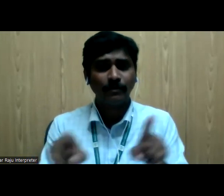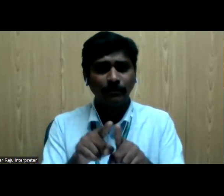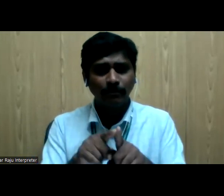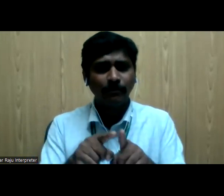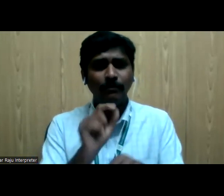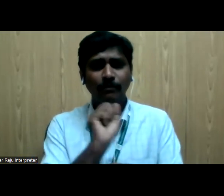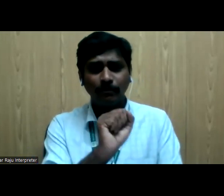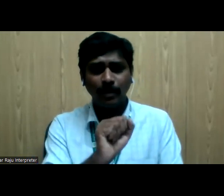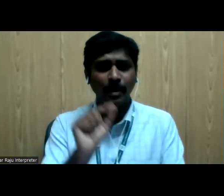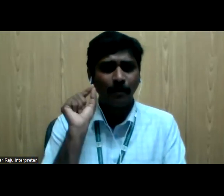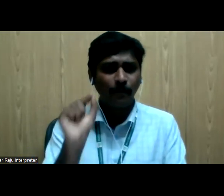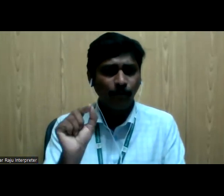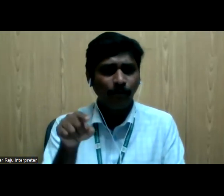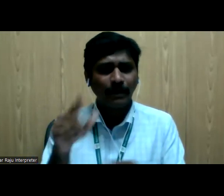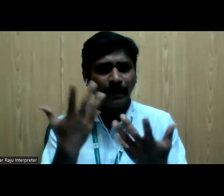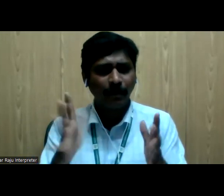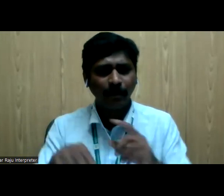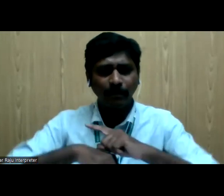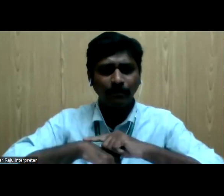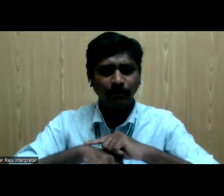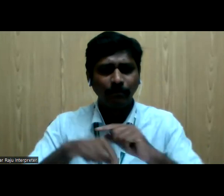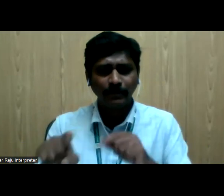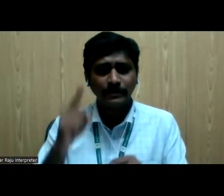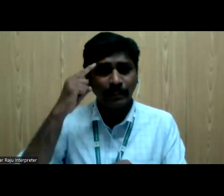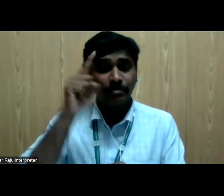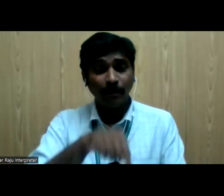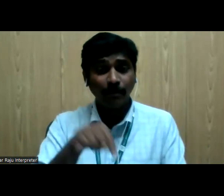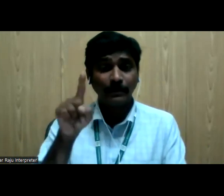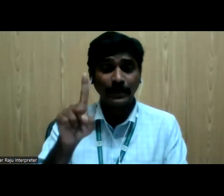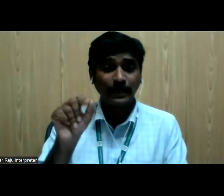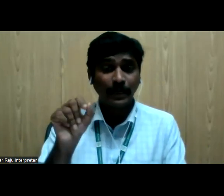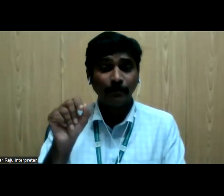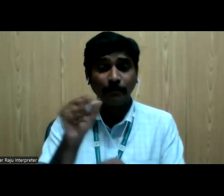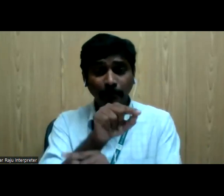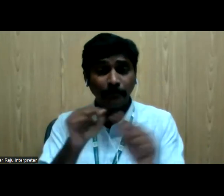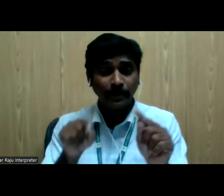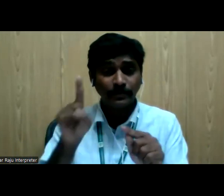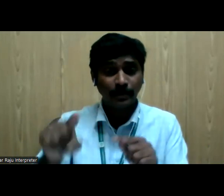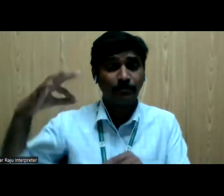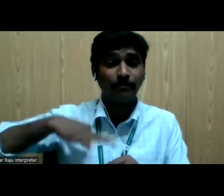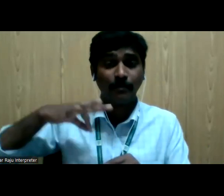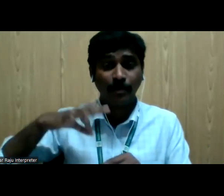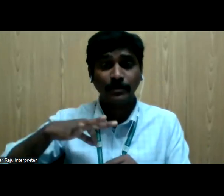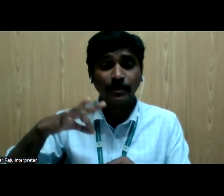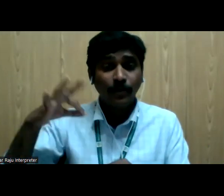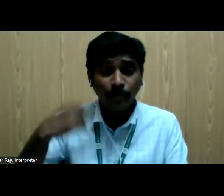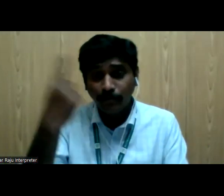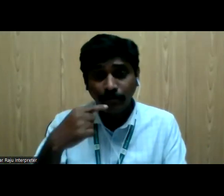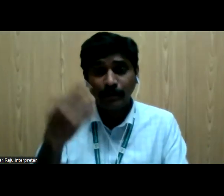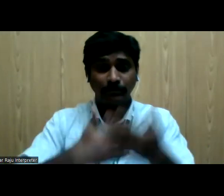any given point in time, at least 10% of all our beneficiaries must be persons with